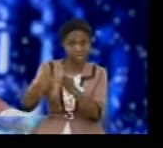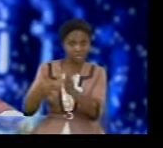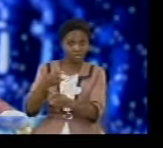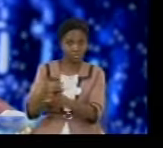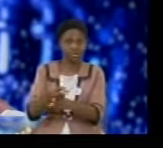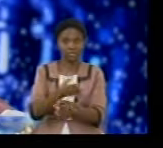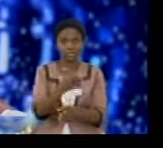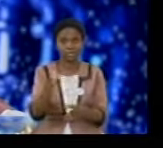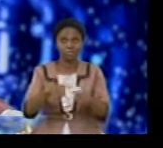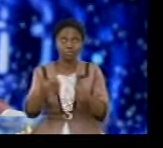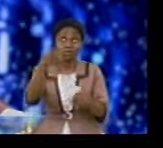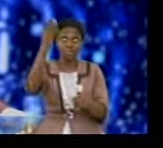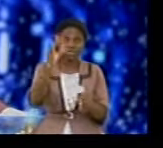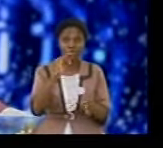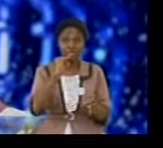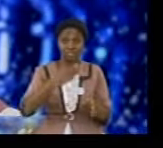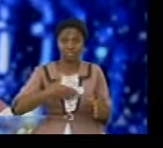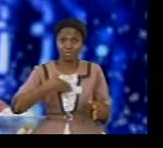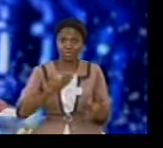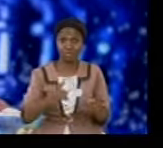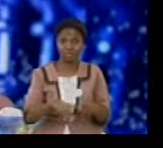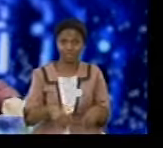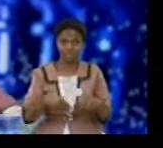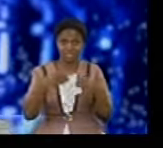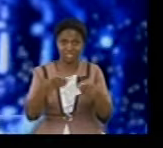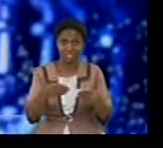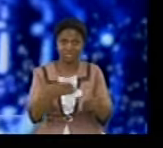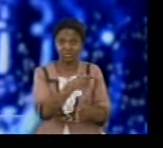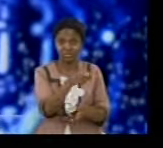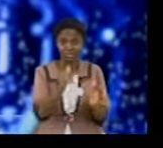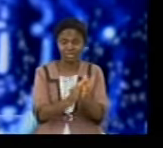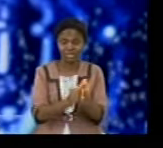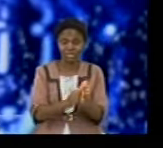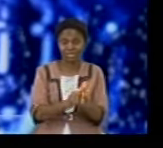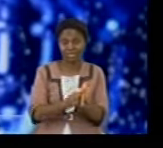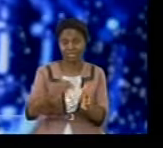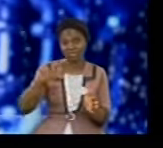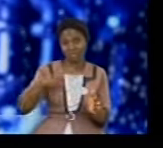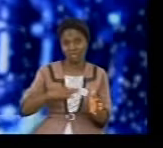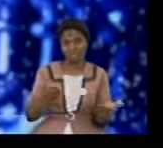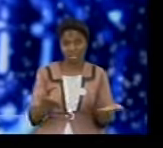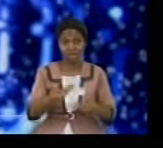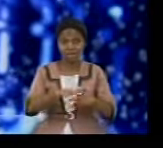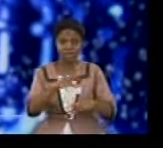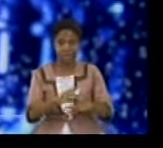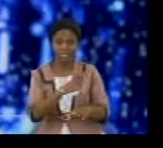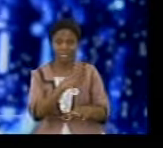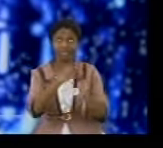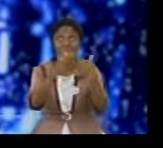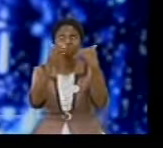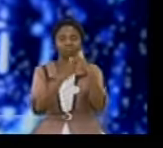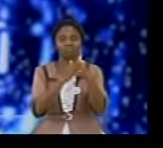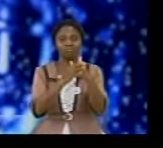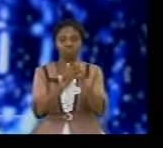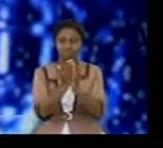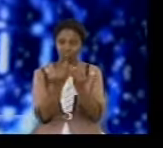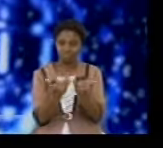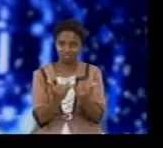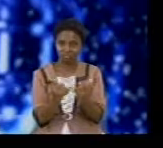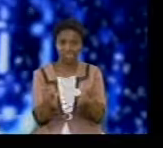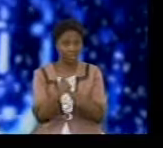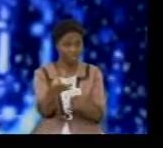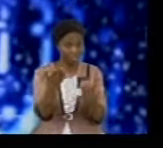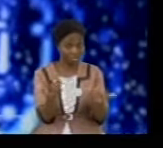to impart the benefits on you. He wants you to enjoy this benefit here on earth and in eternity. As you are there, you